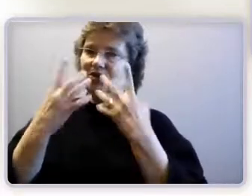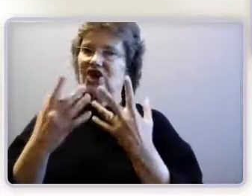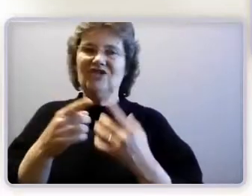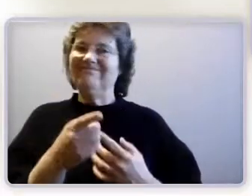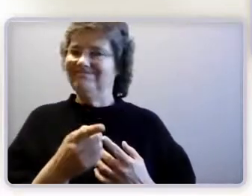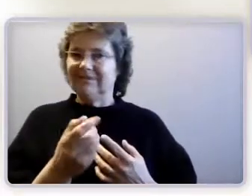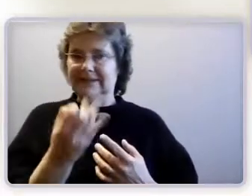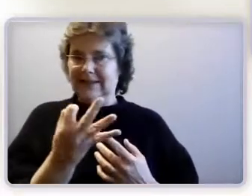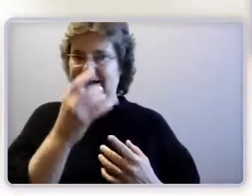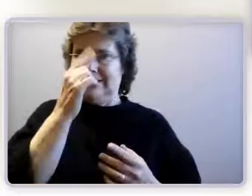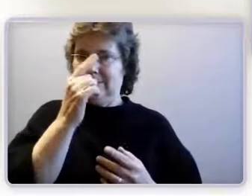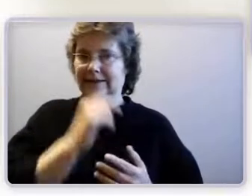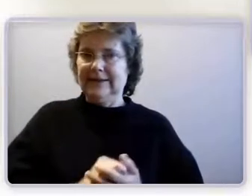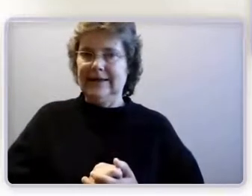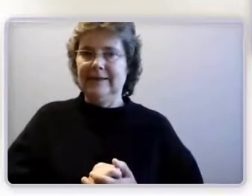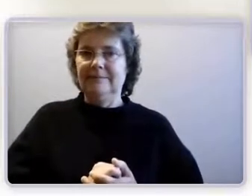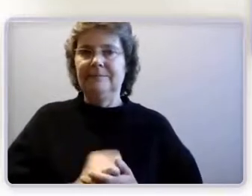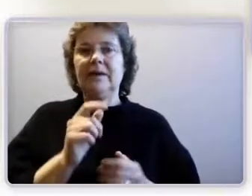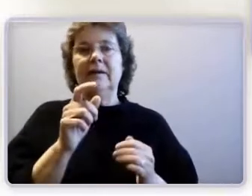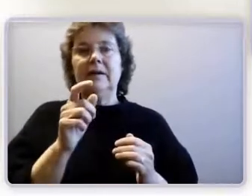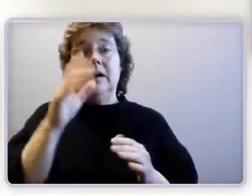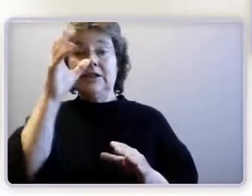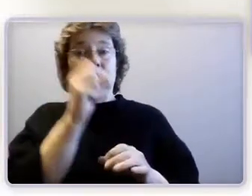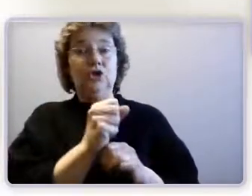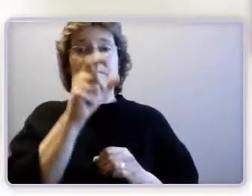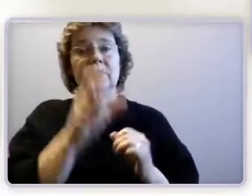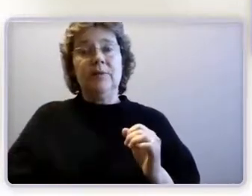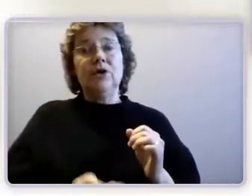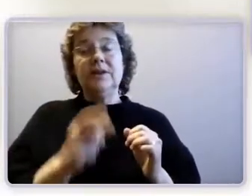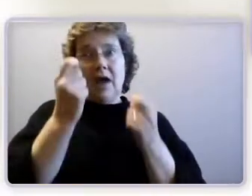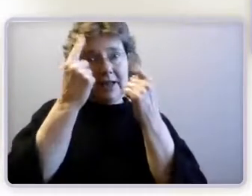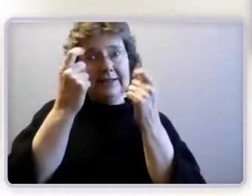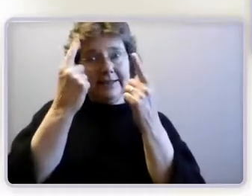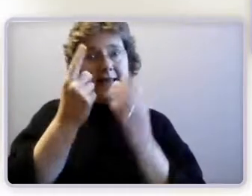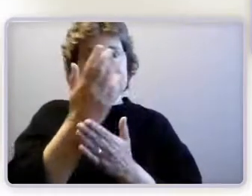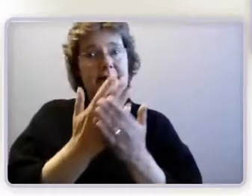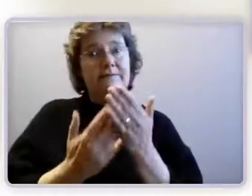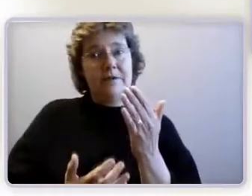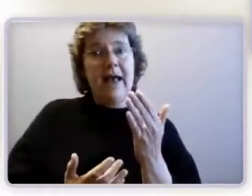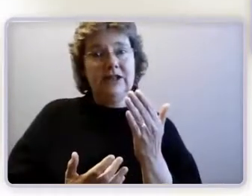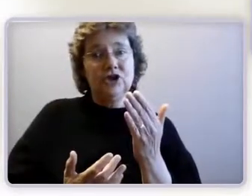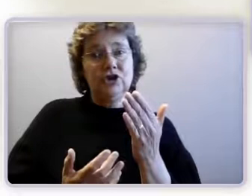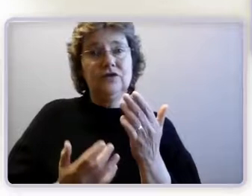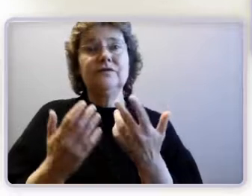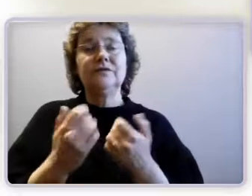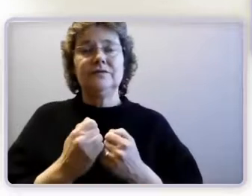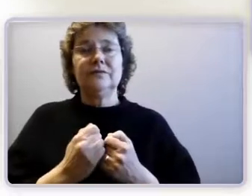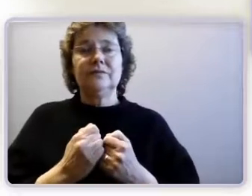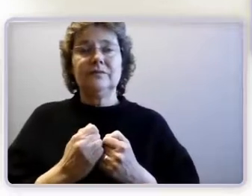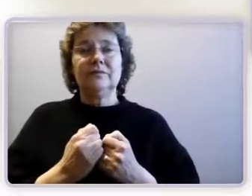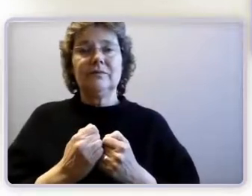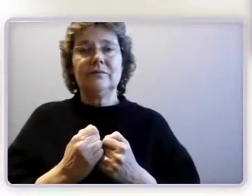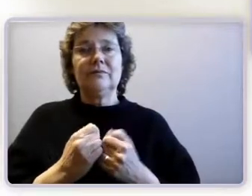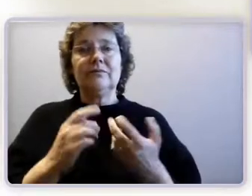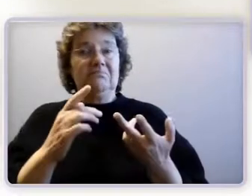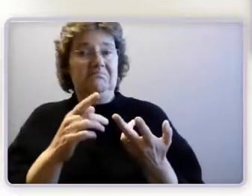And a person is taken to understand the information relevant to the decision if the person can understand it in a way